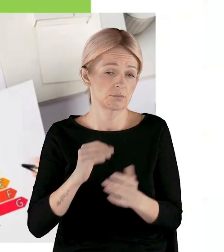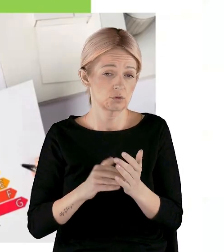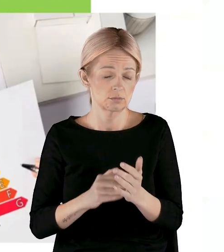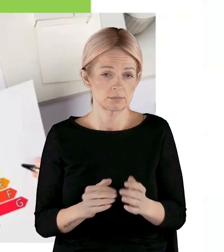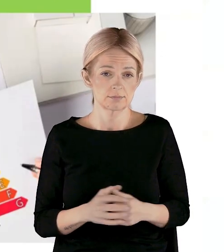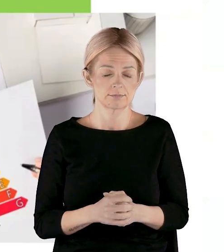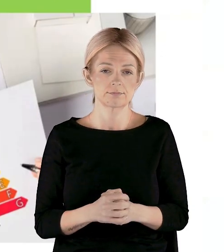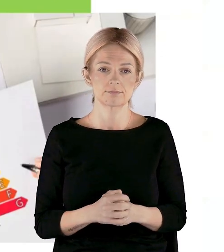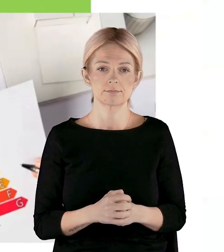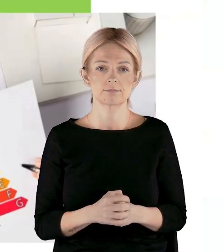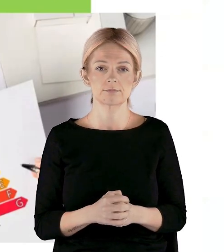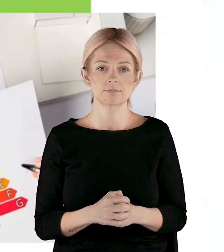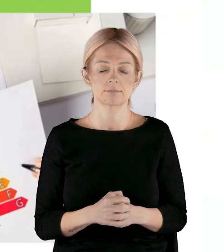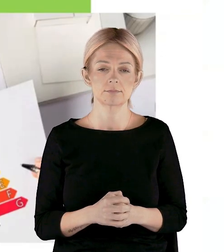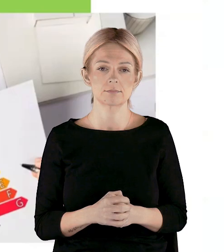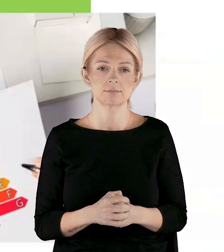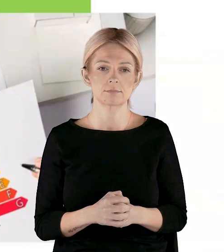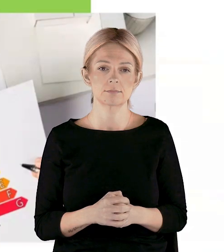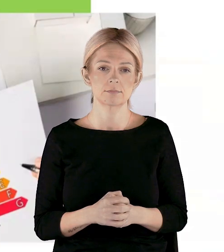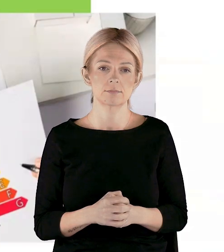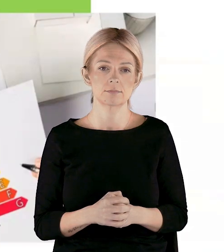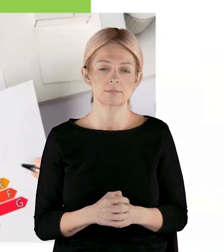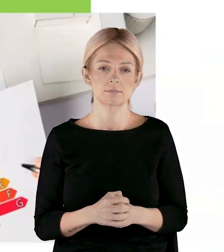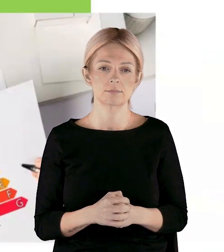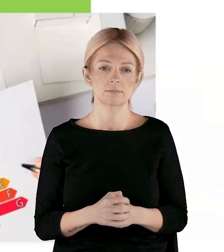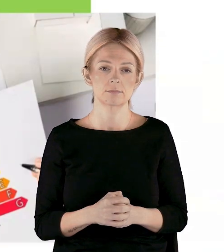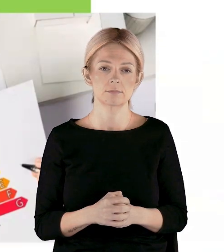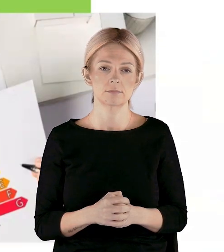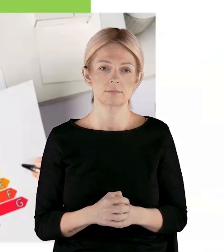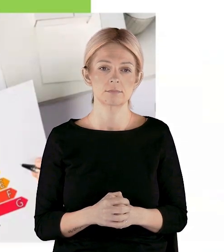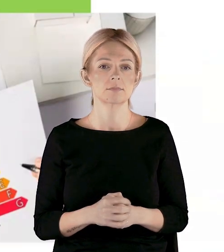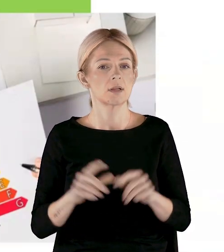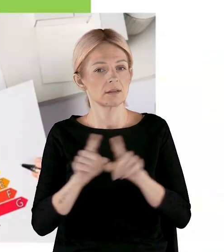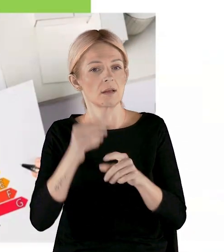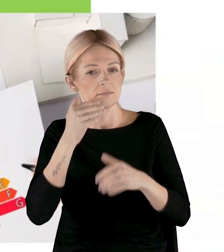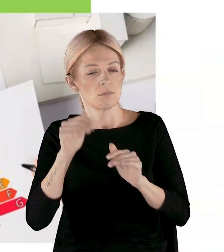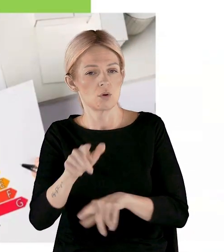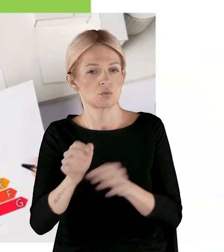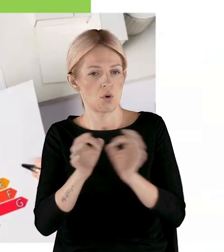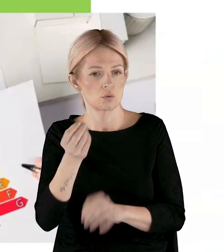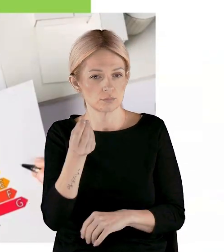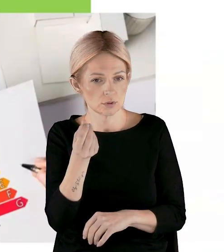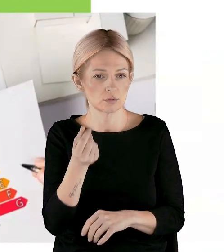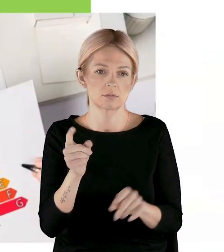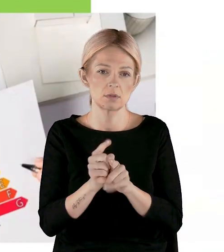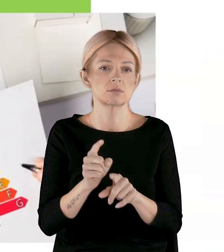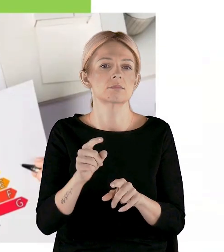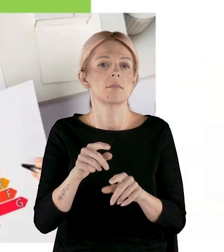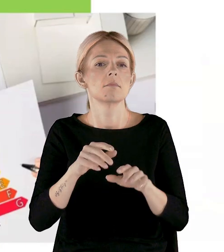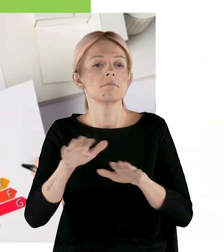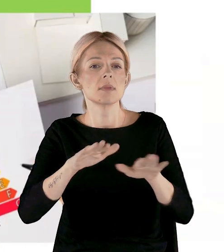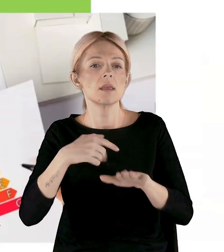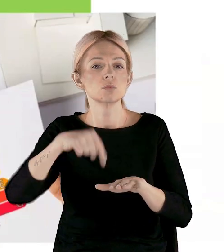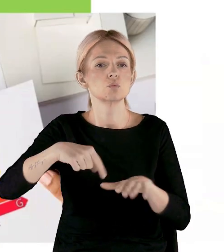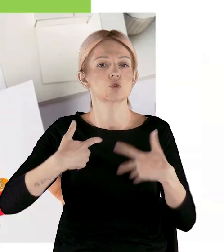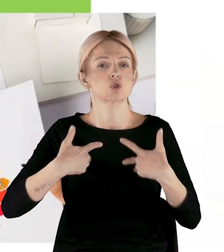for the environment, for the planet, for our future, and it's also good for